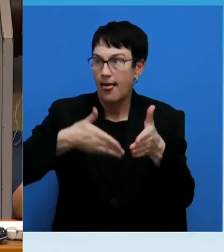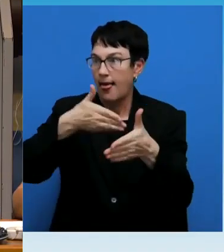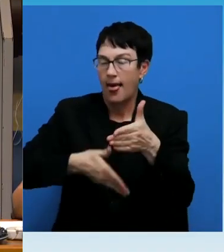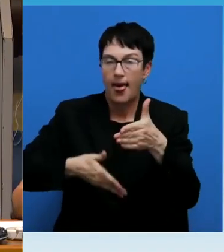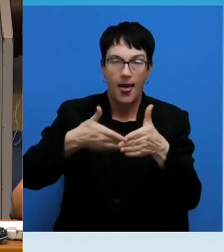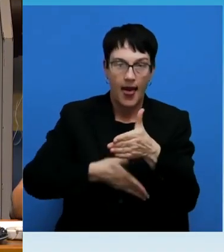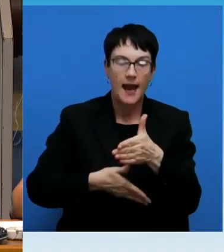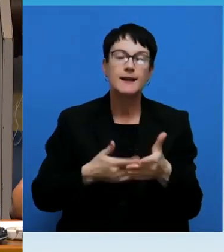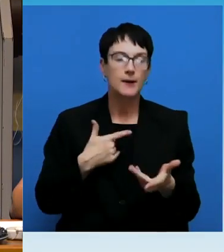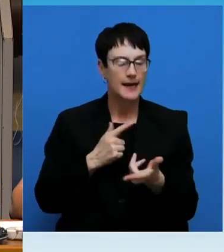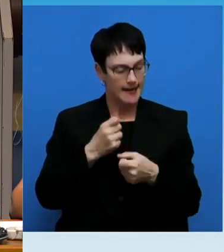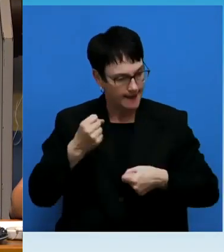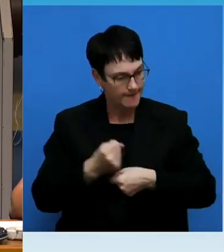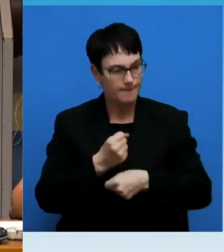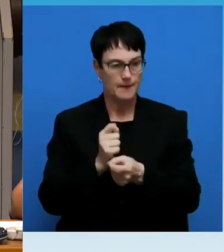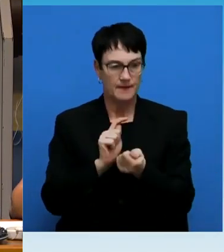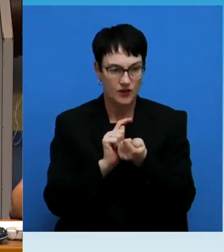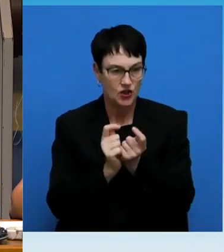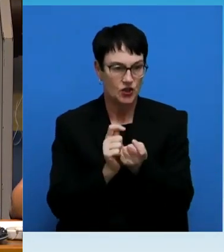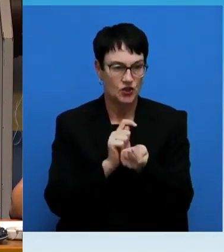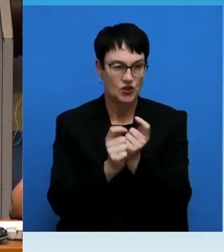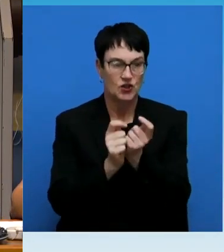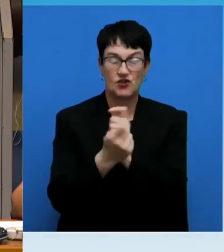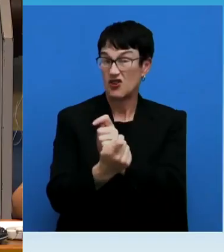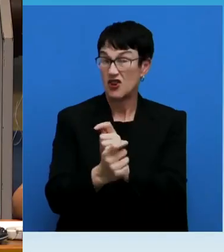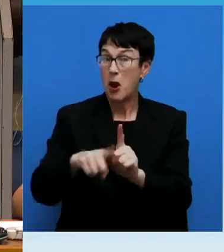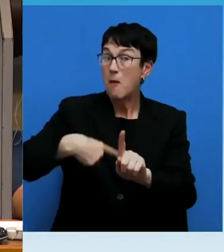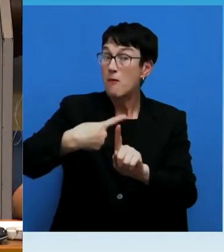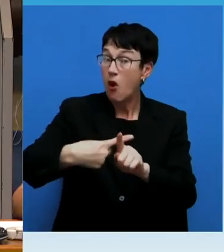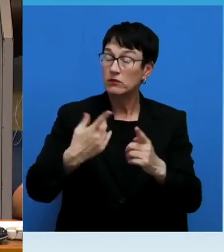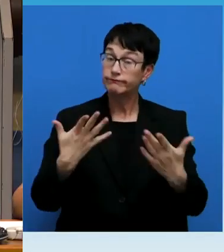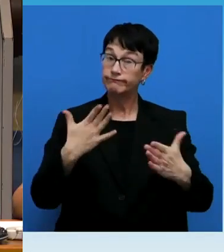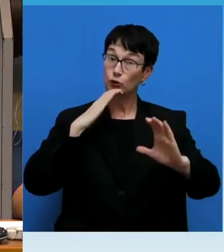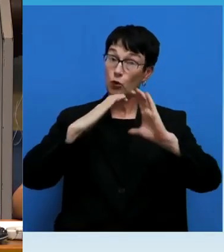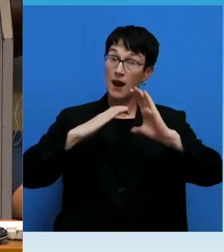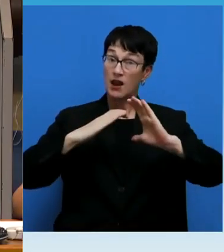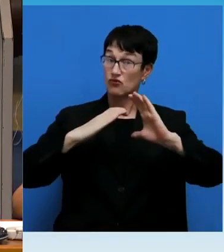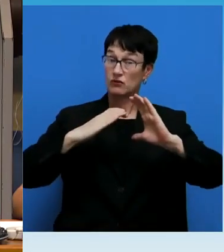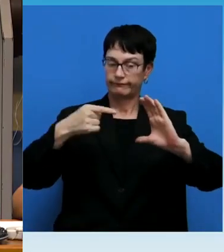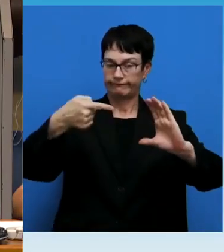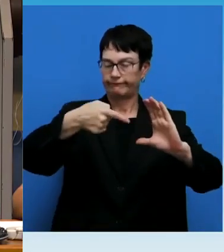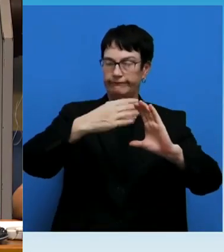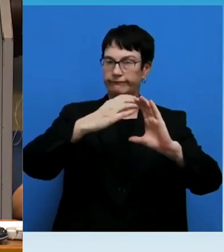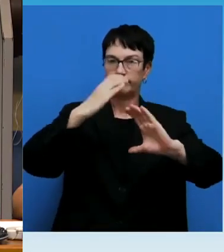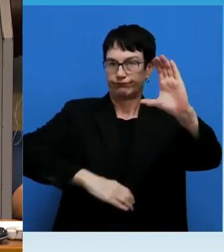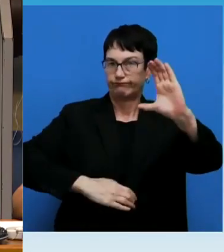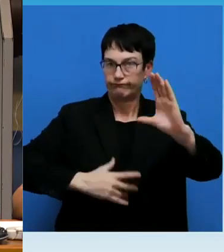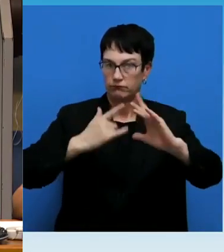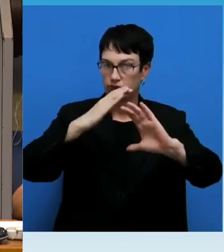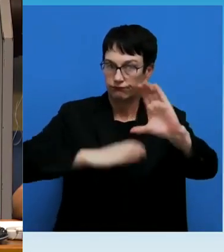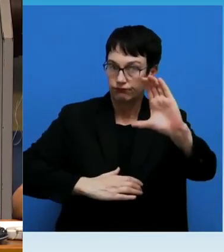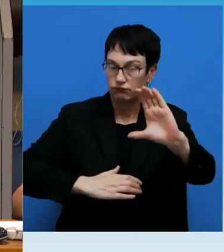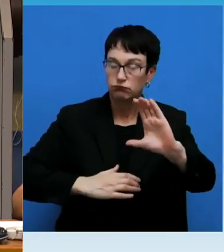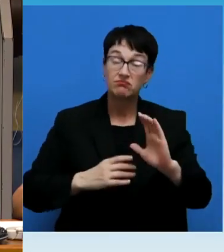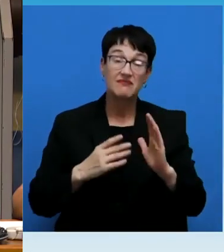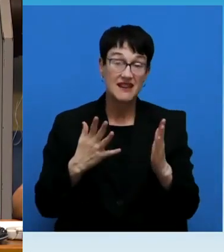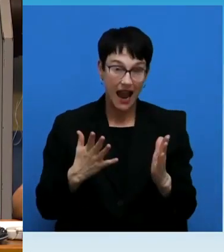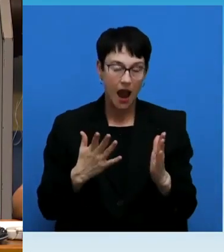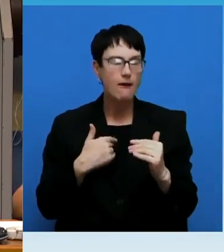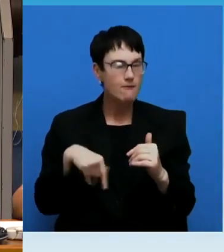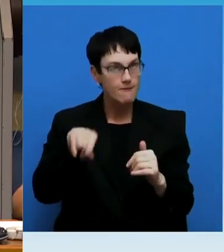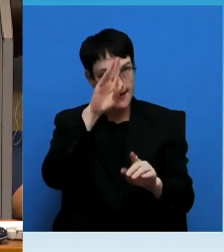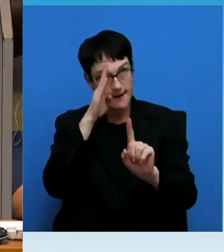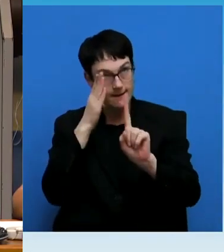UNDIS was the first time we made ourselves accountable. The very first time every part of this system had to answer the